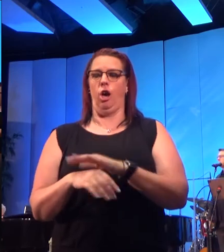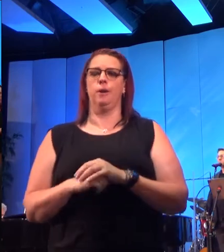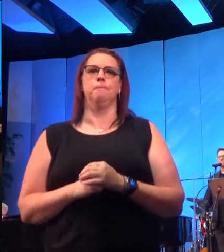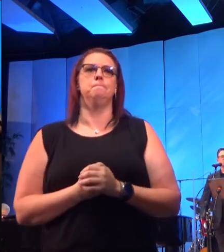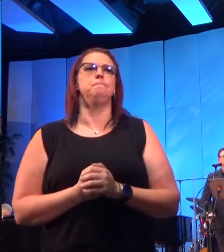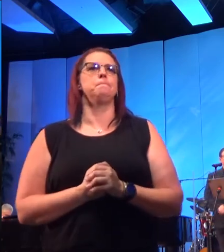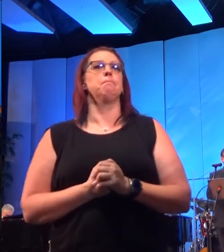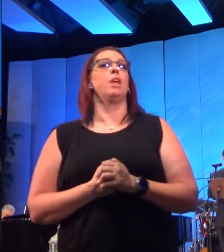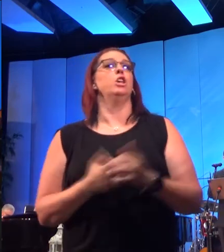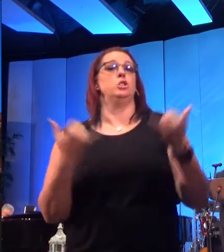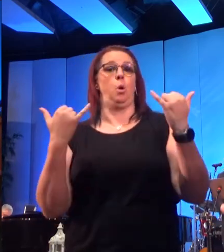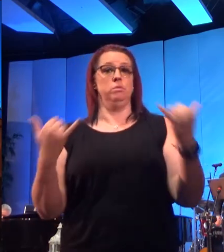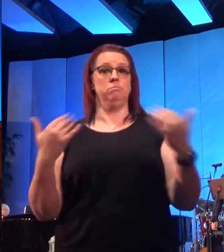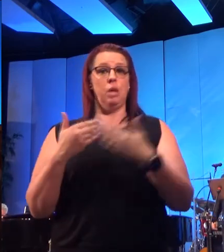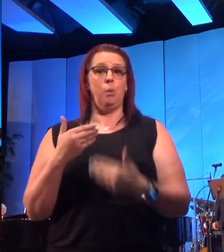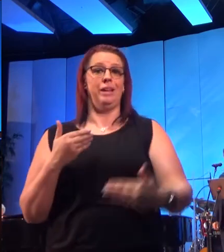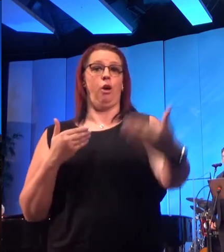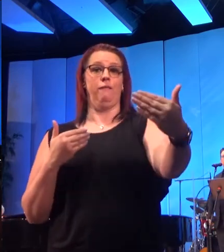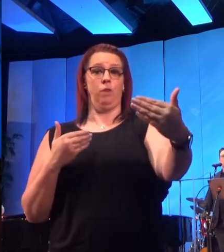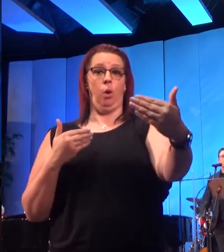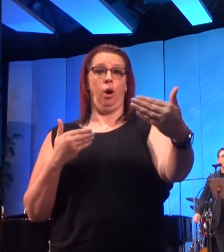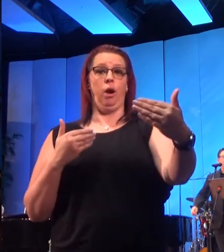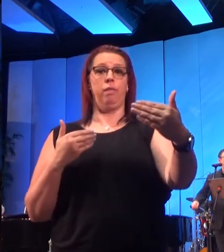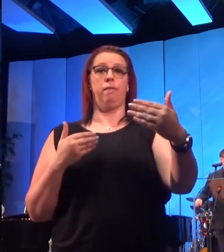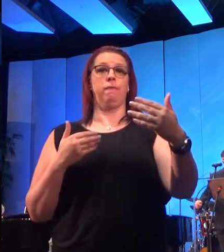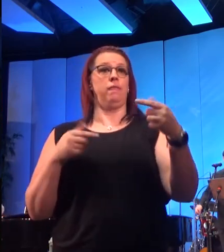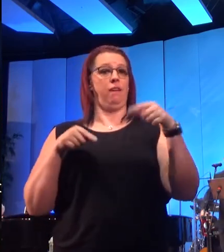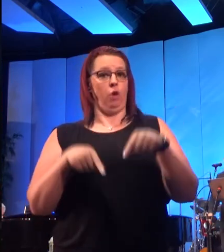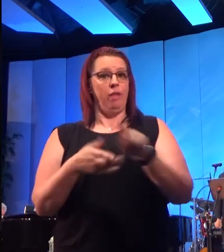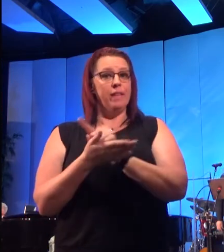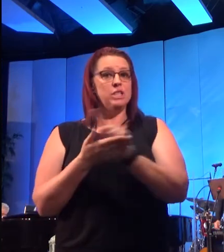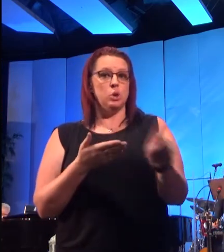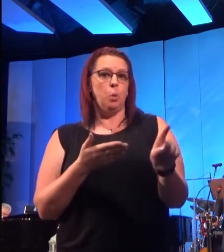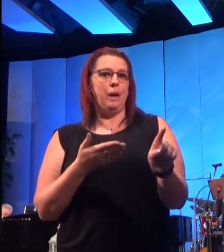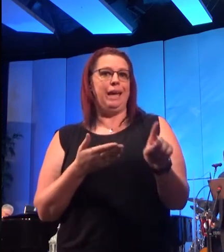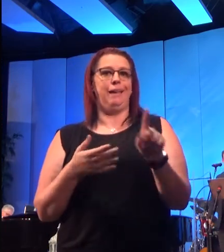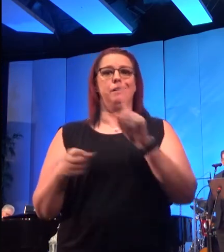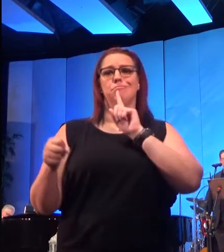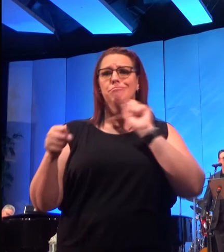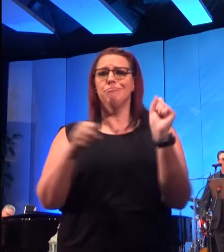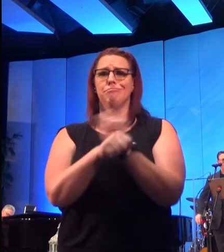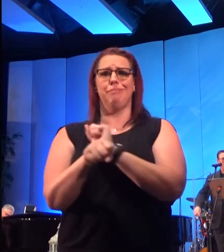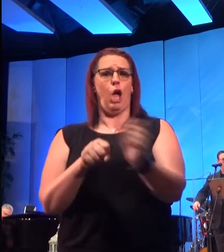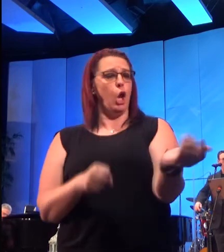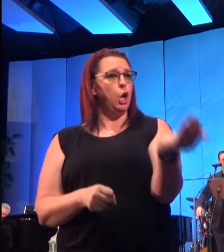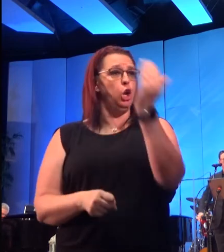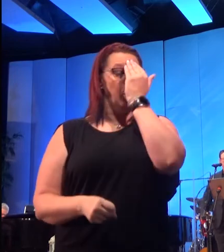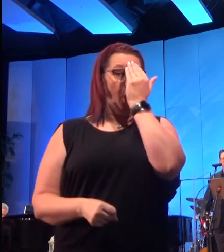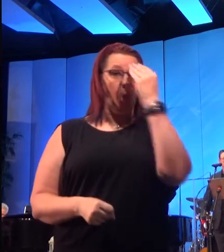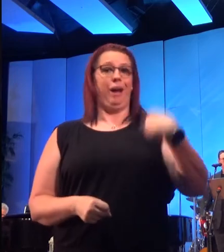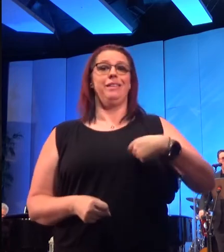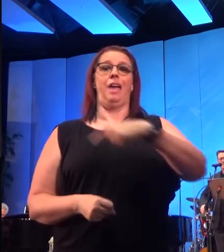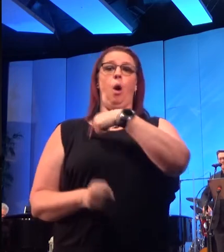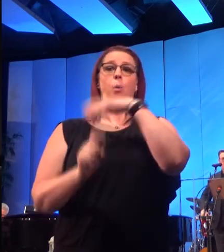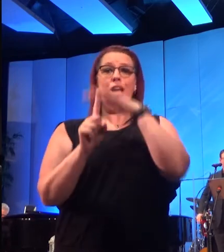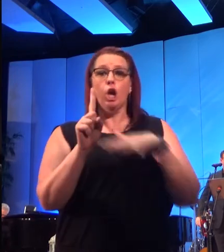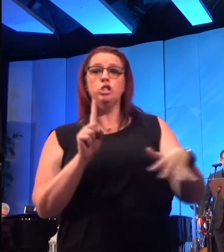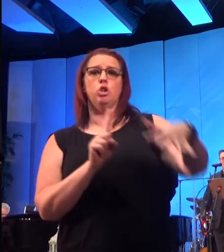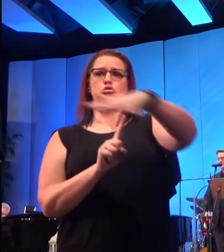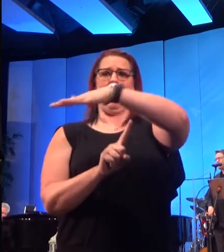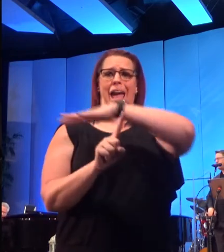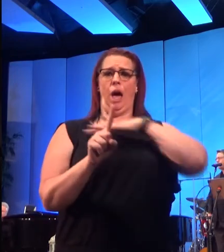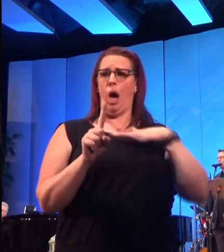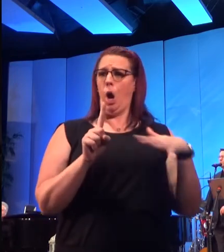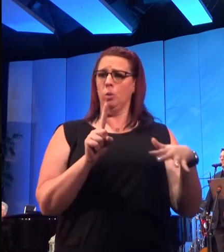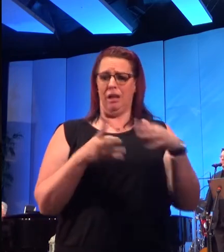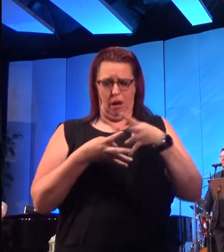just go forth today and into this week, absolutely knowing that we are surrounded and infused